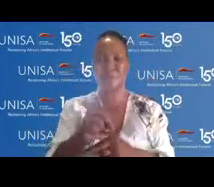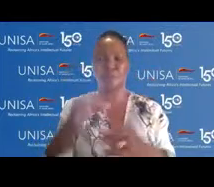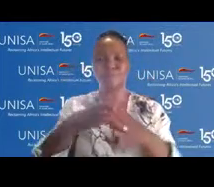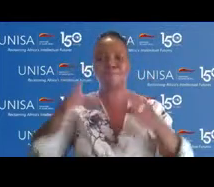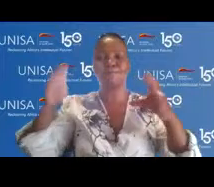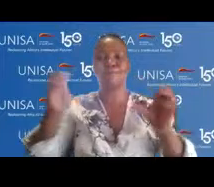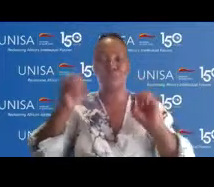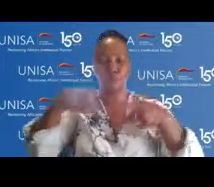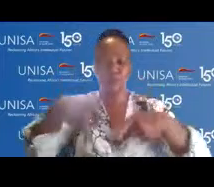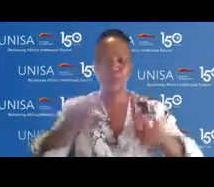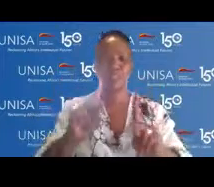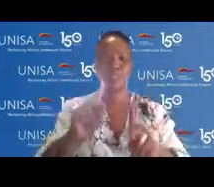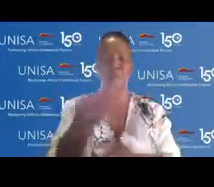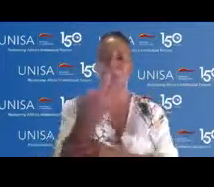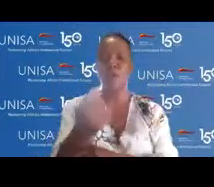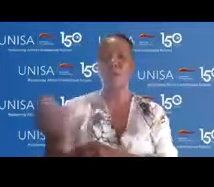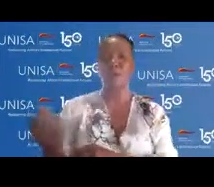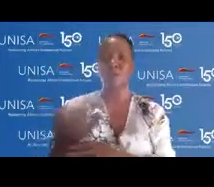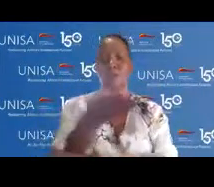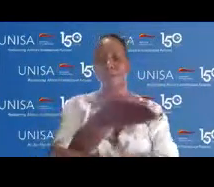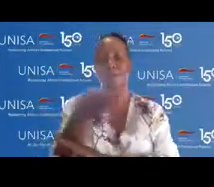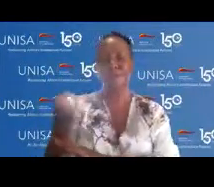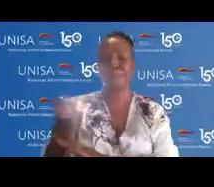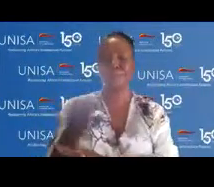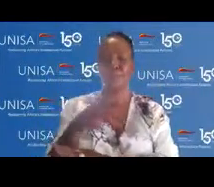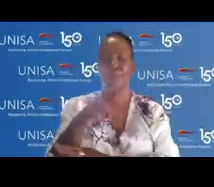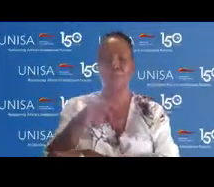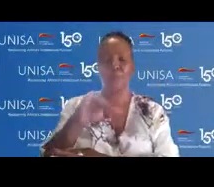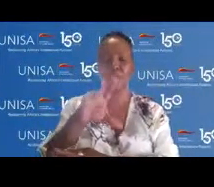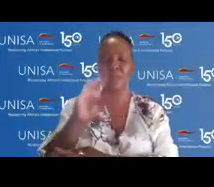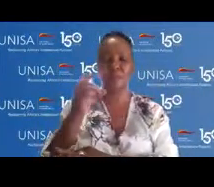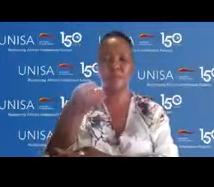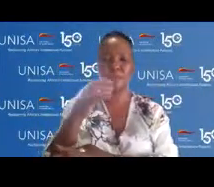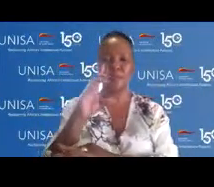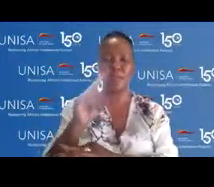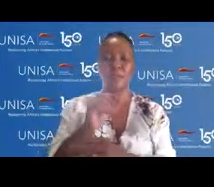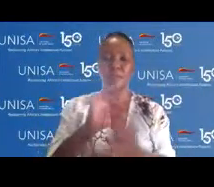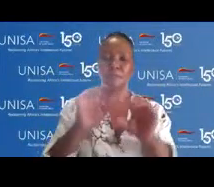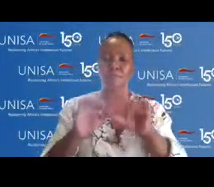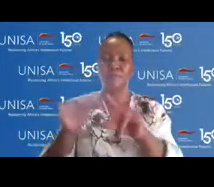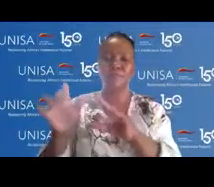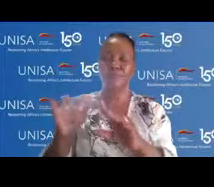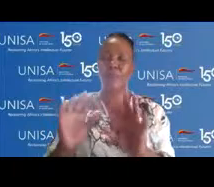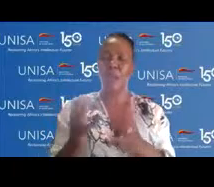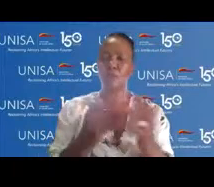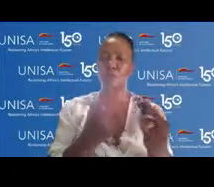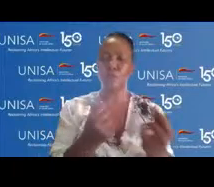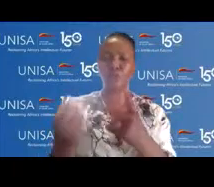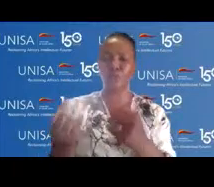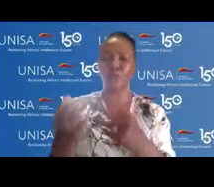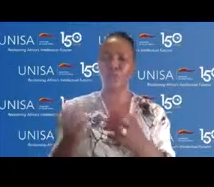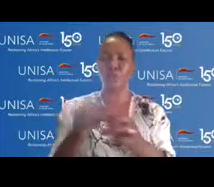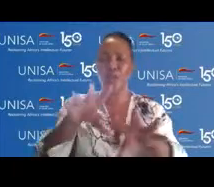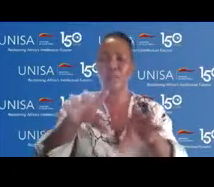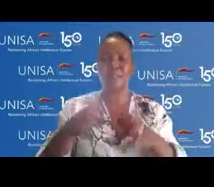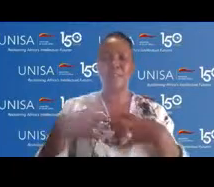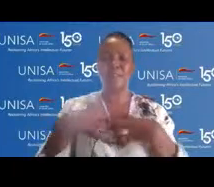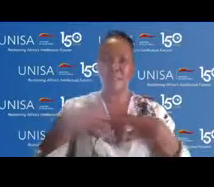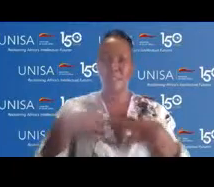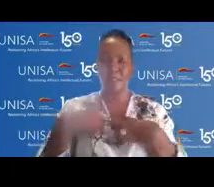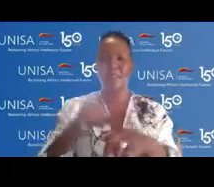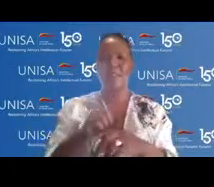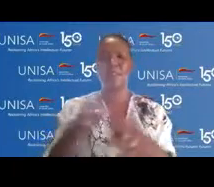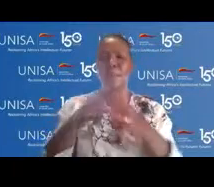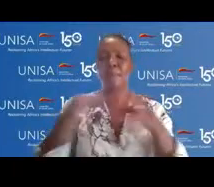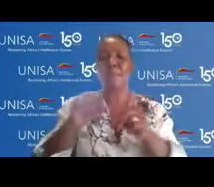have available. There we go. So Richard's there typing in, how can I deal with exam stress? That is a great question because I think we all